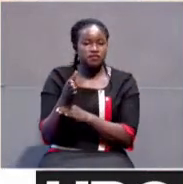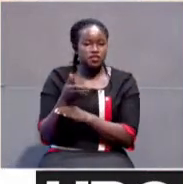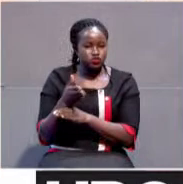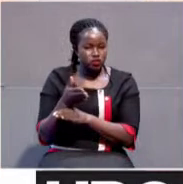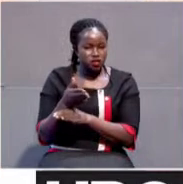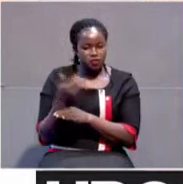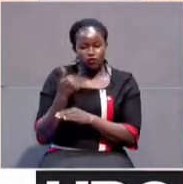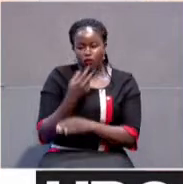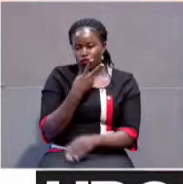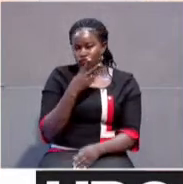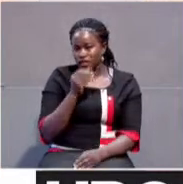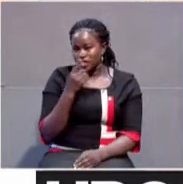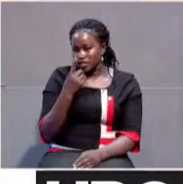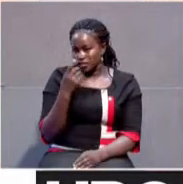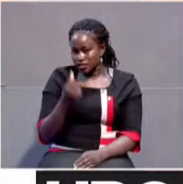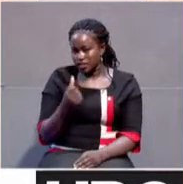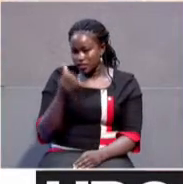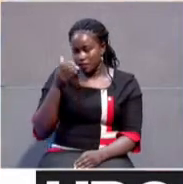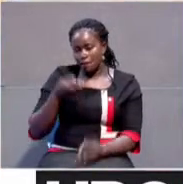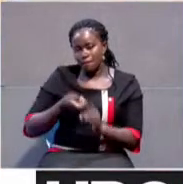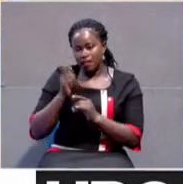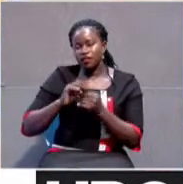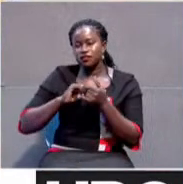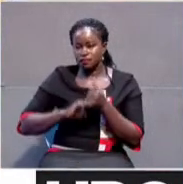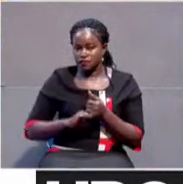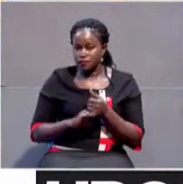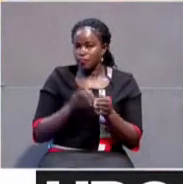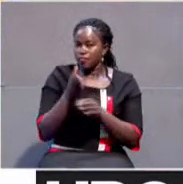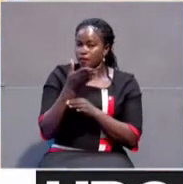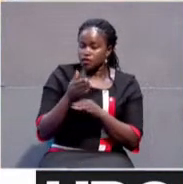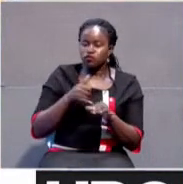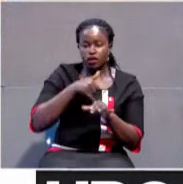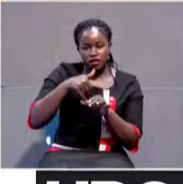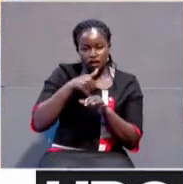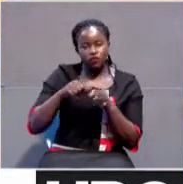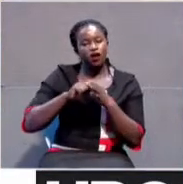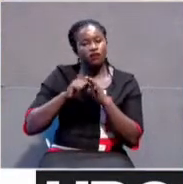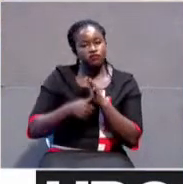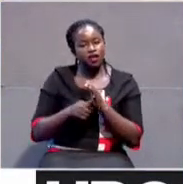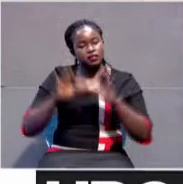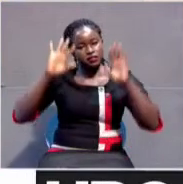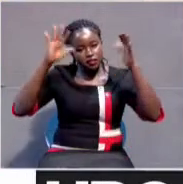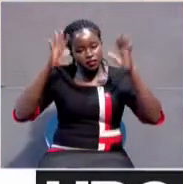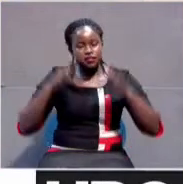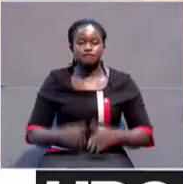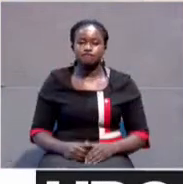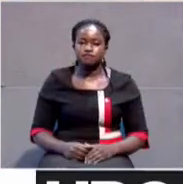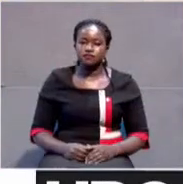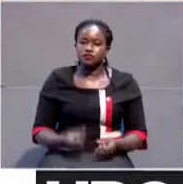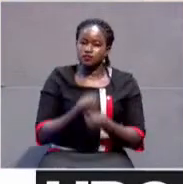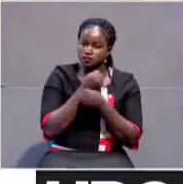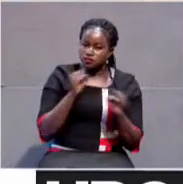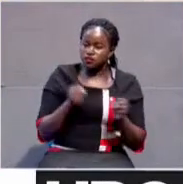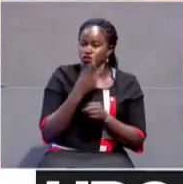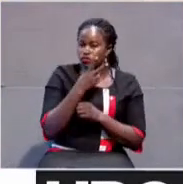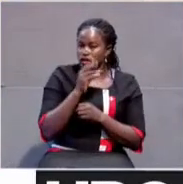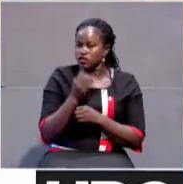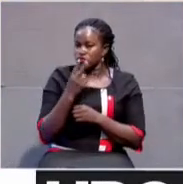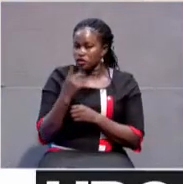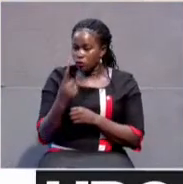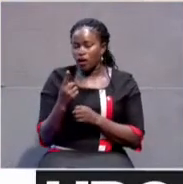in 2016 September. Ministry of Internal Affairs success, securing the 2021 general